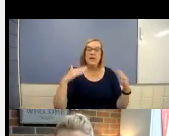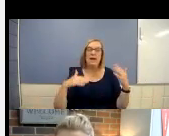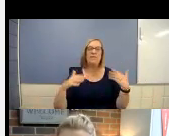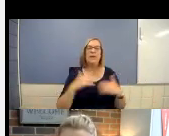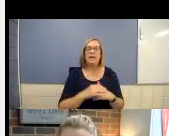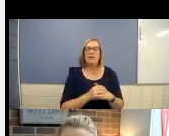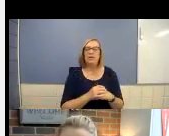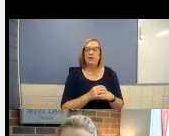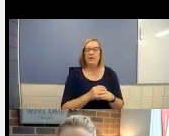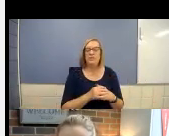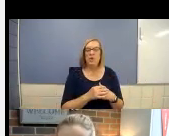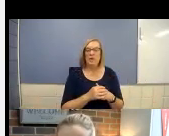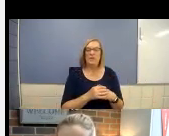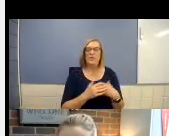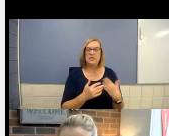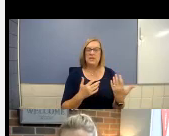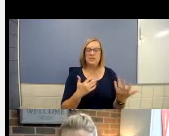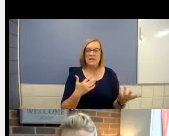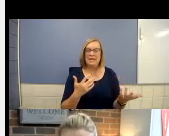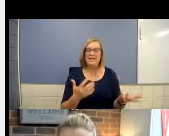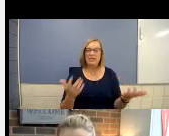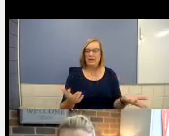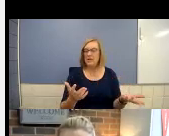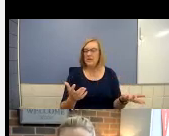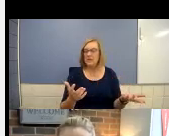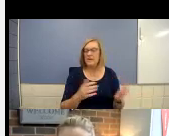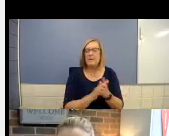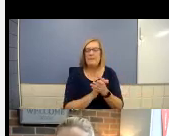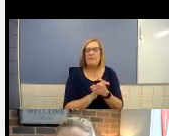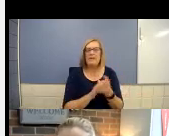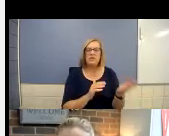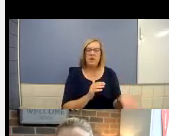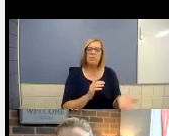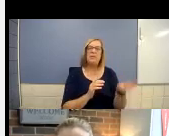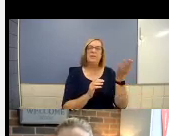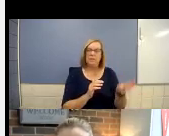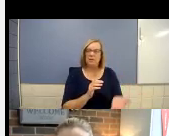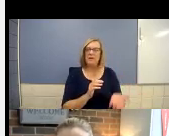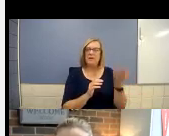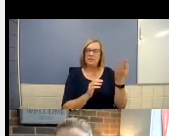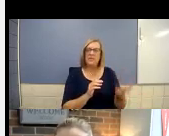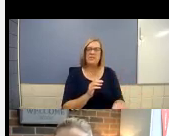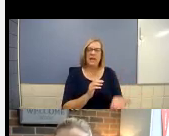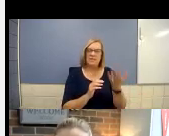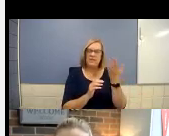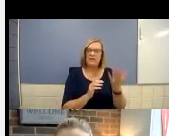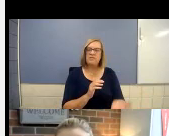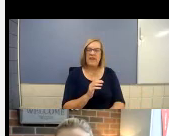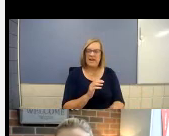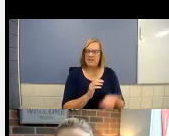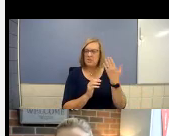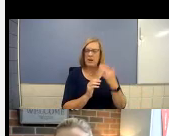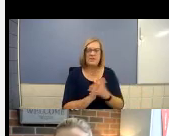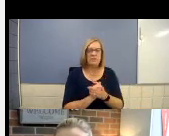need to have good, strong language skills in each language. And so we're building up your language skills in ASL